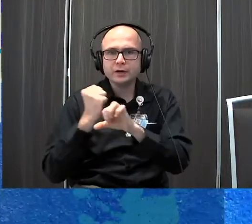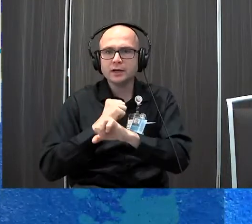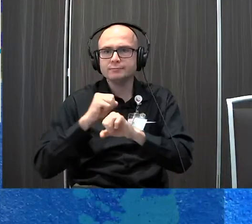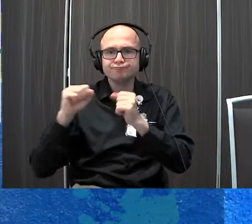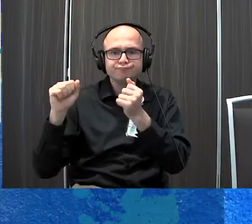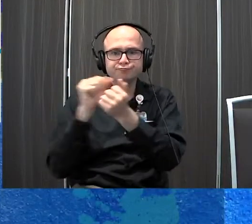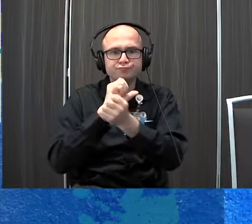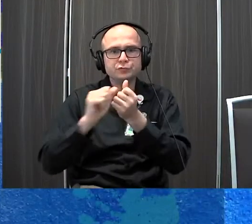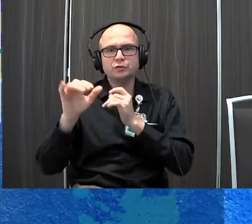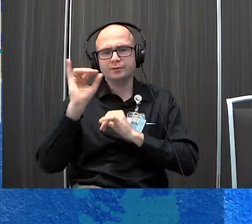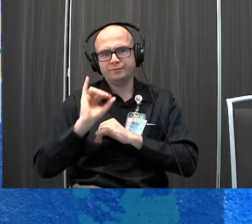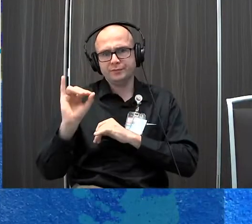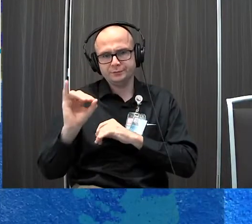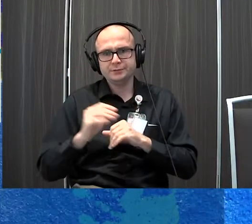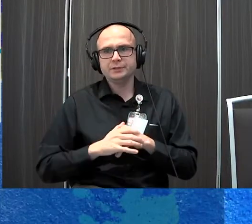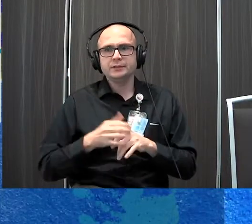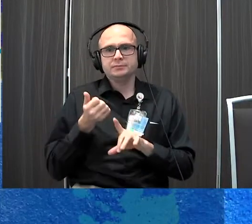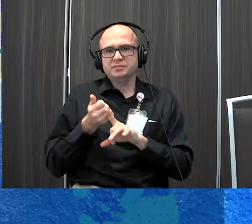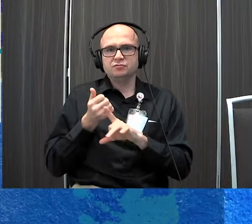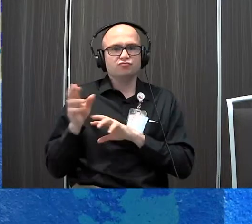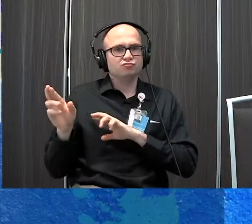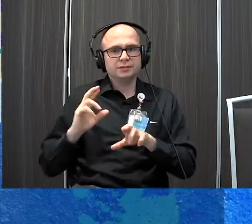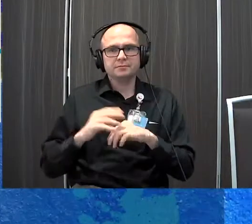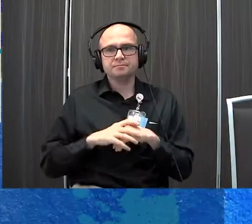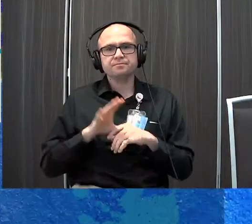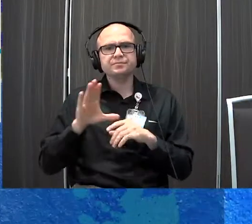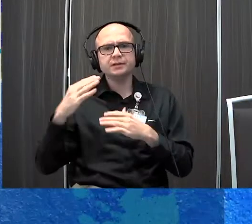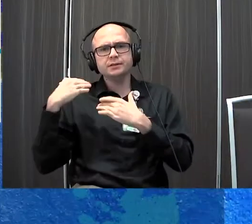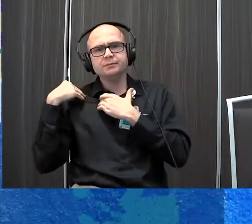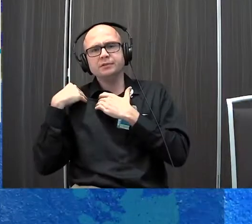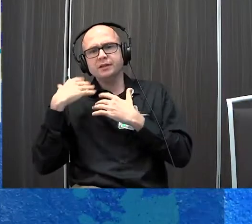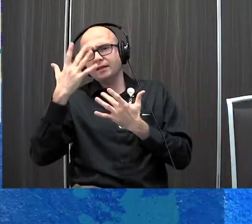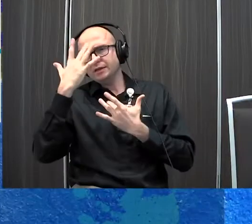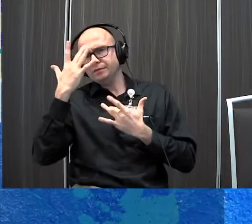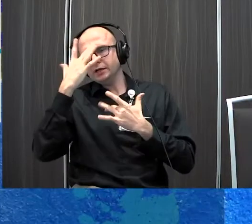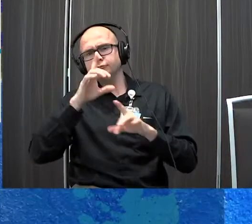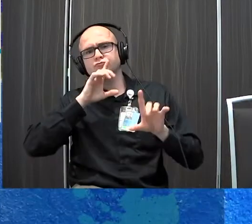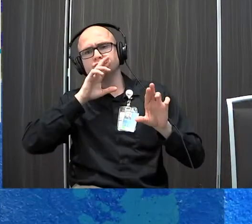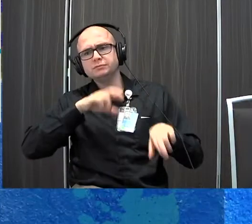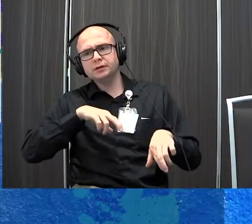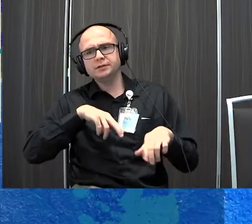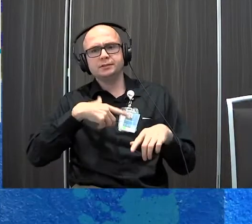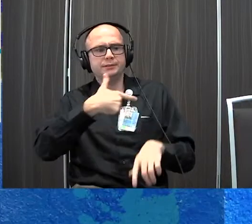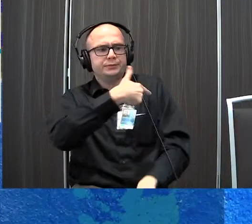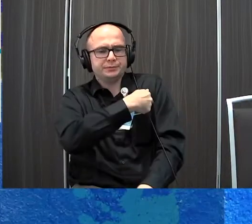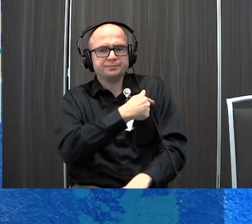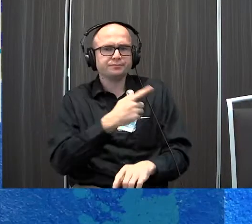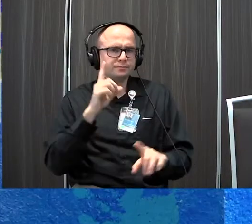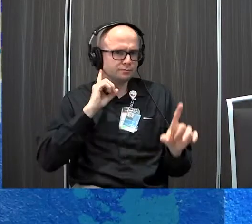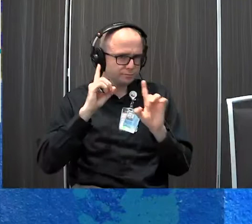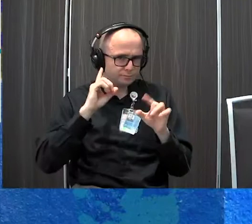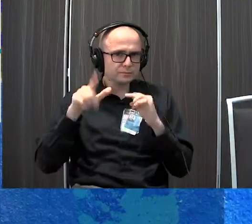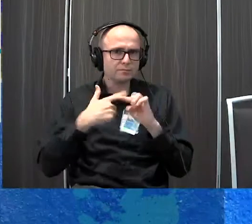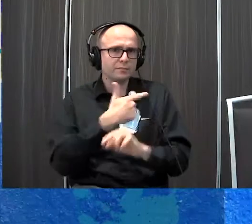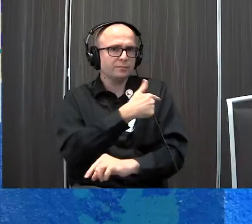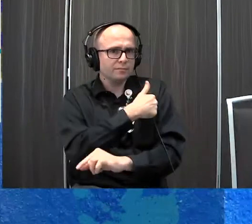that they are mature. And their job is really to fight viruses and respond to vaccines. And so you've heard a lot of talk about vaccines